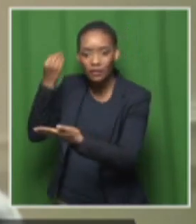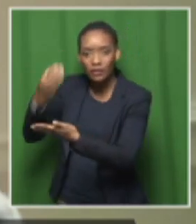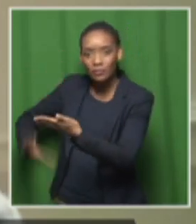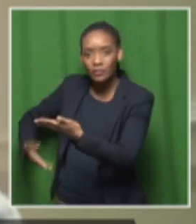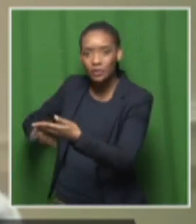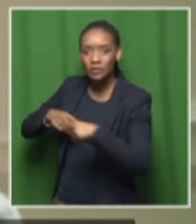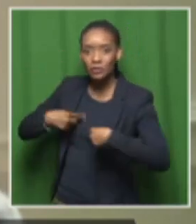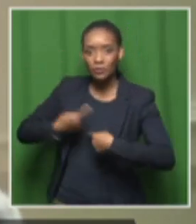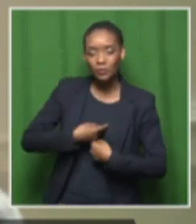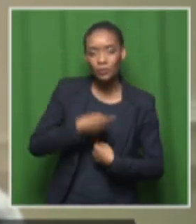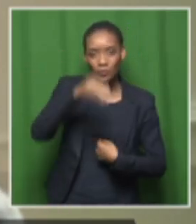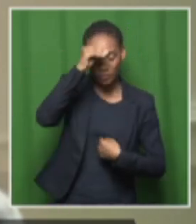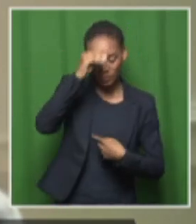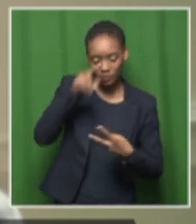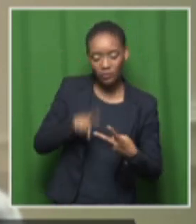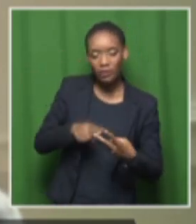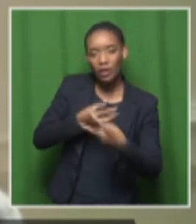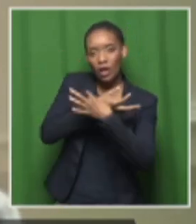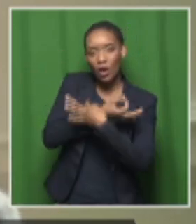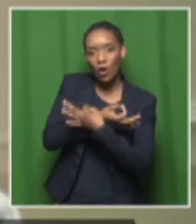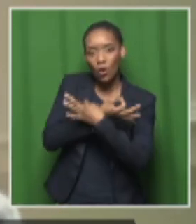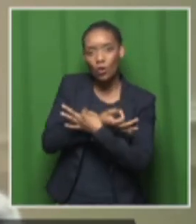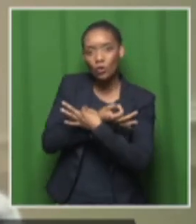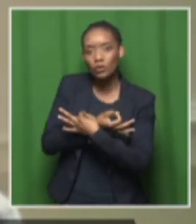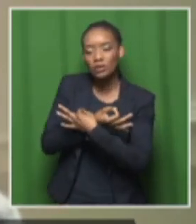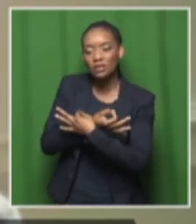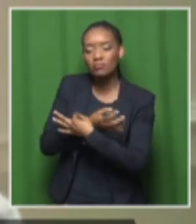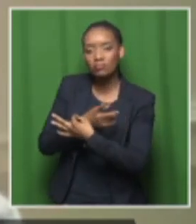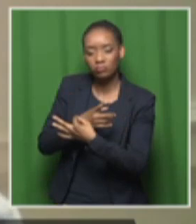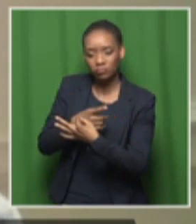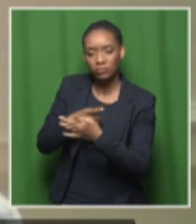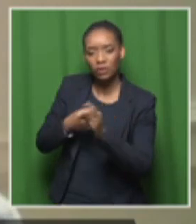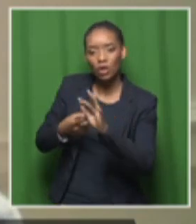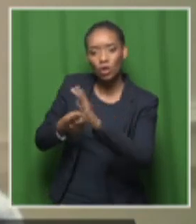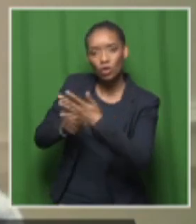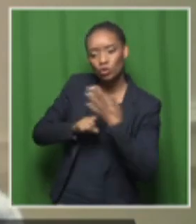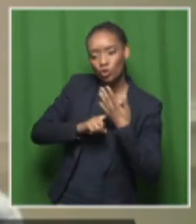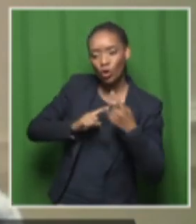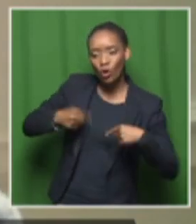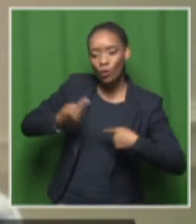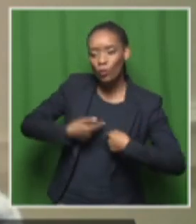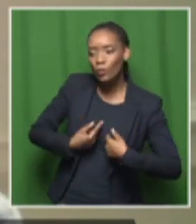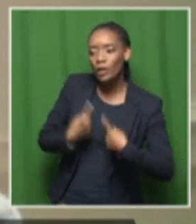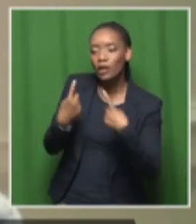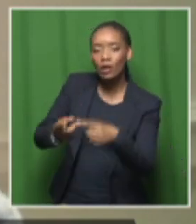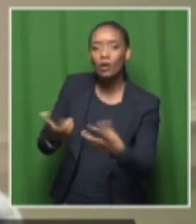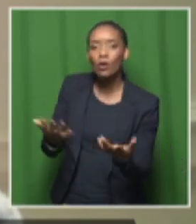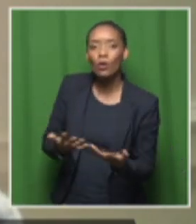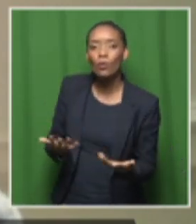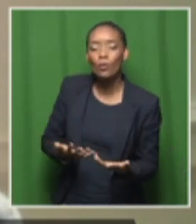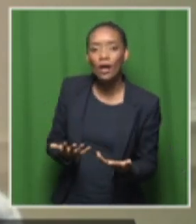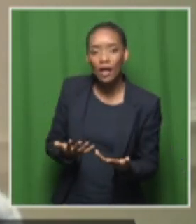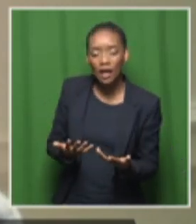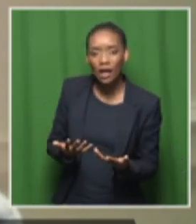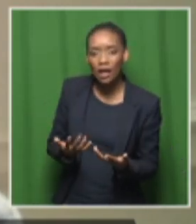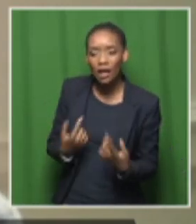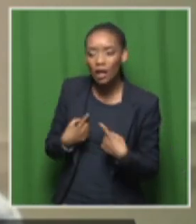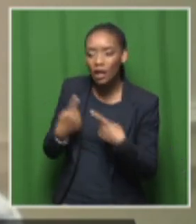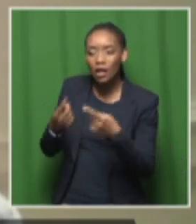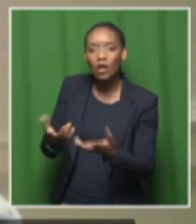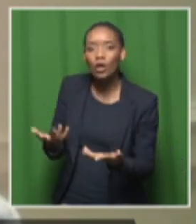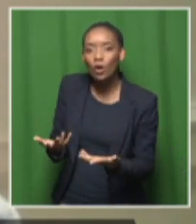and SAPS, in a direction where we could look at to enhance and take